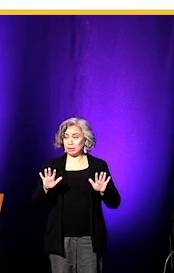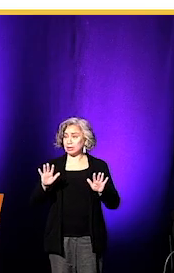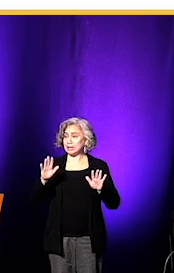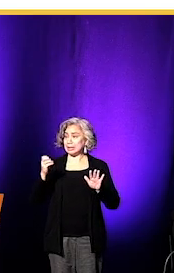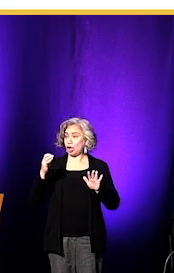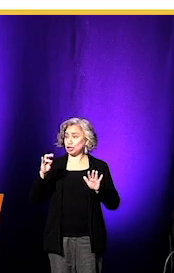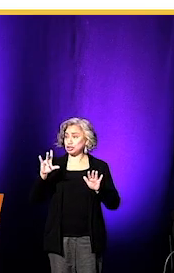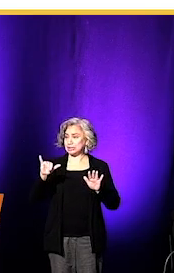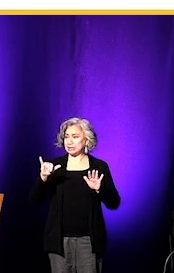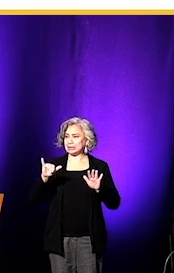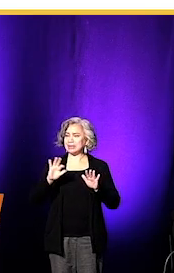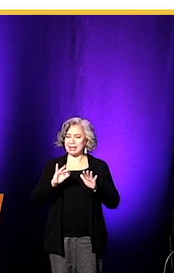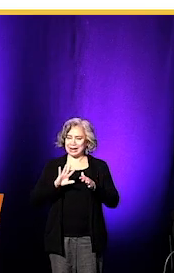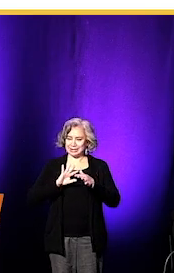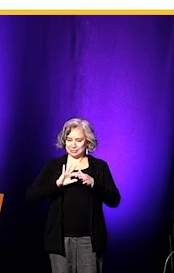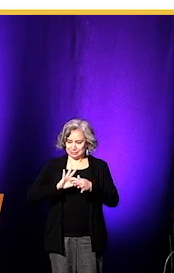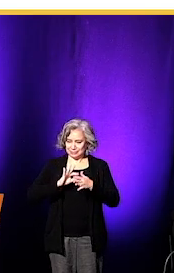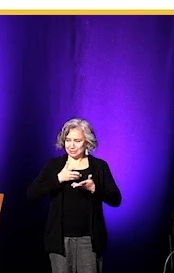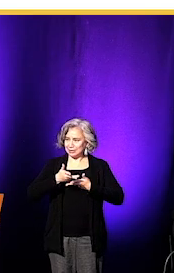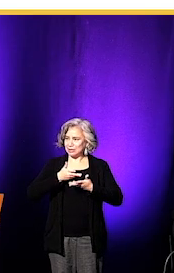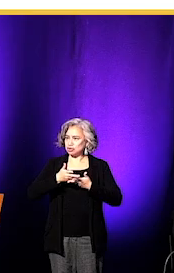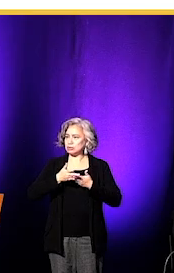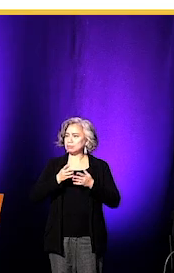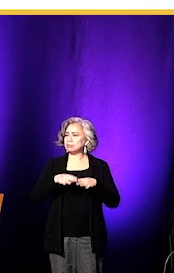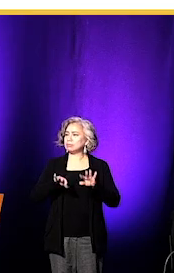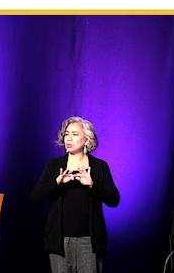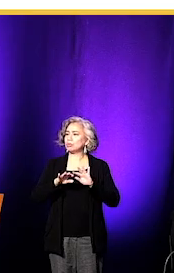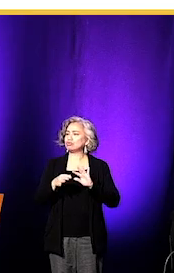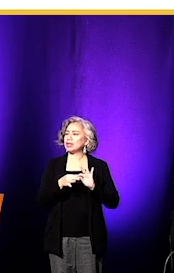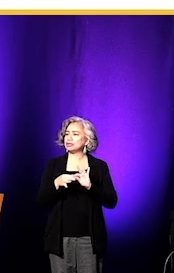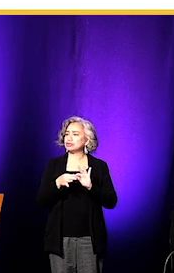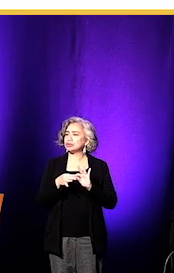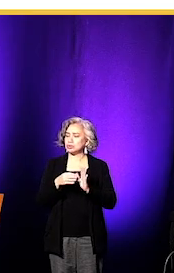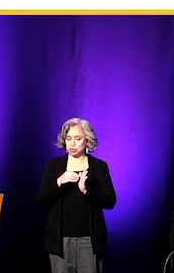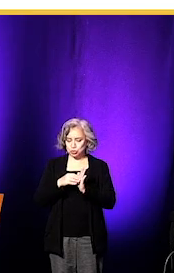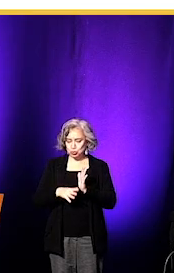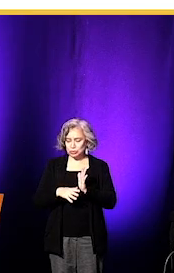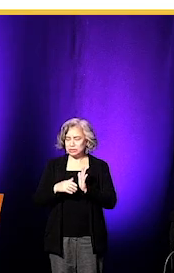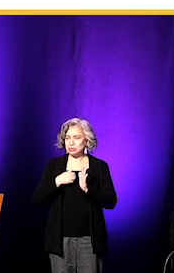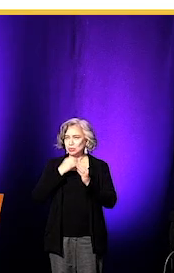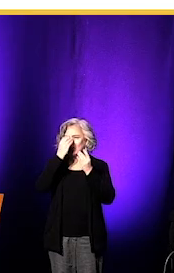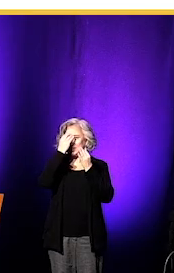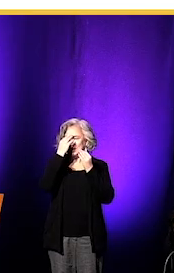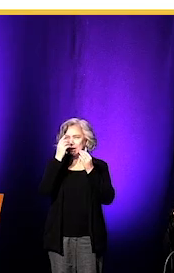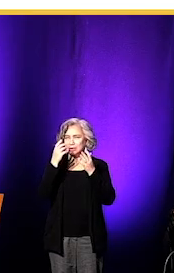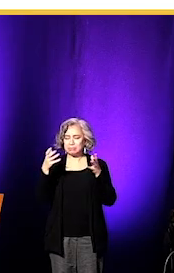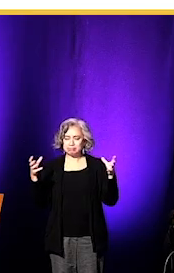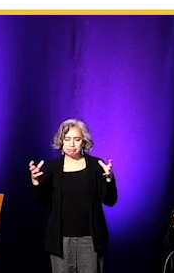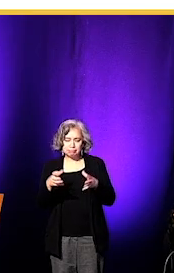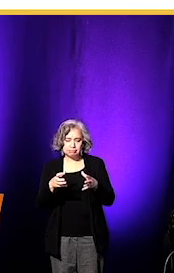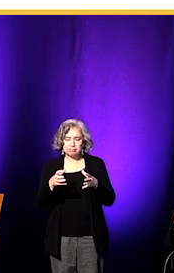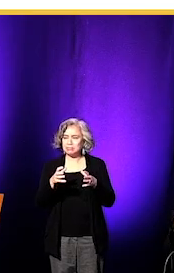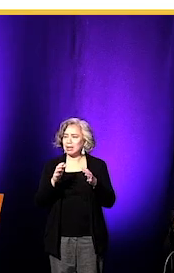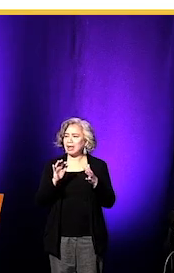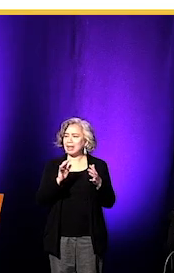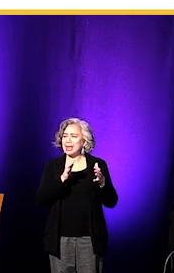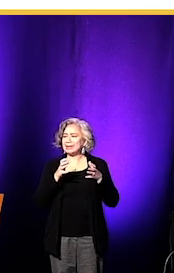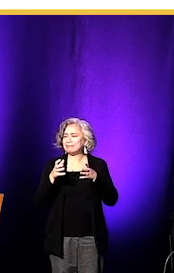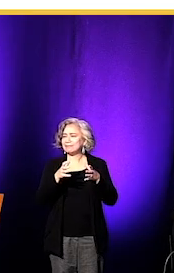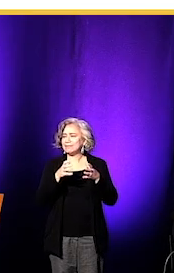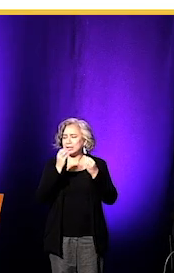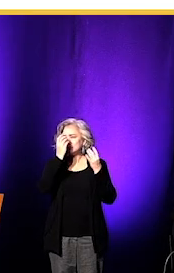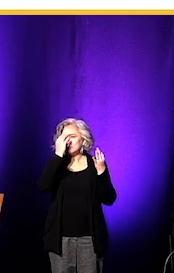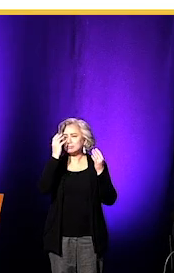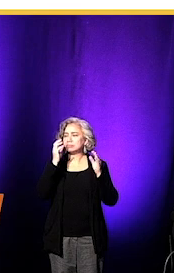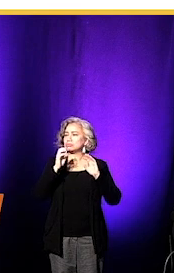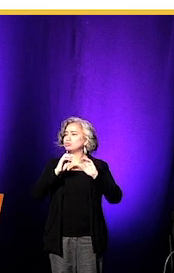was consequential and relational, with spaces for students to think expansively and collectively without foul, as one